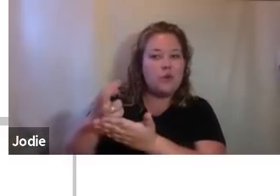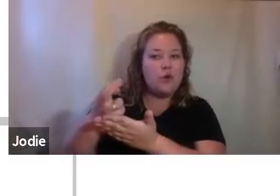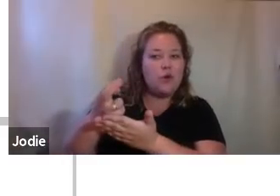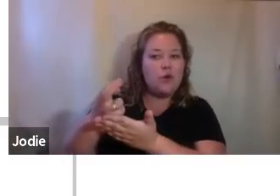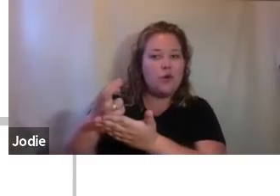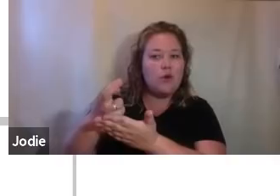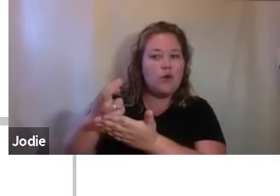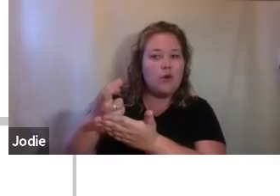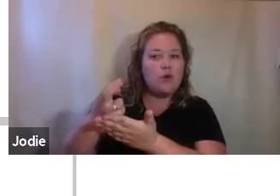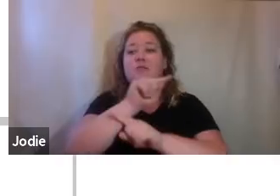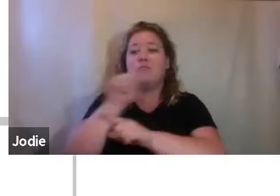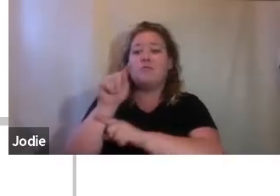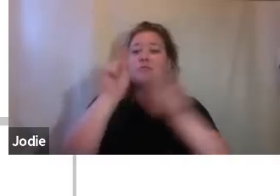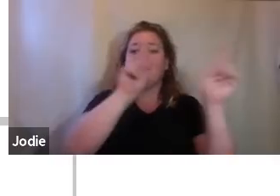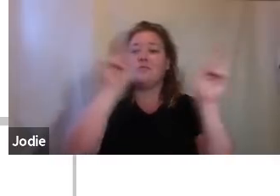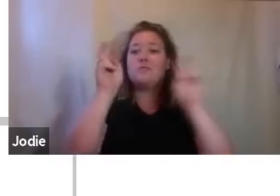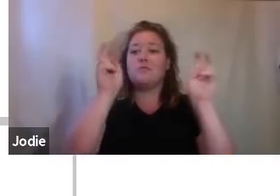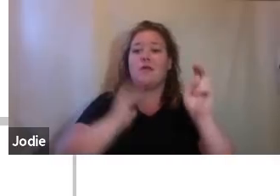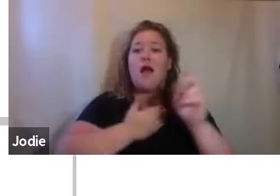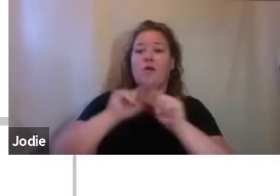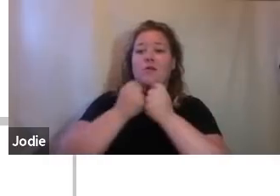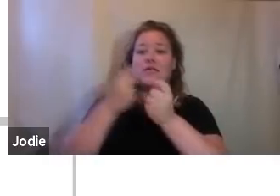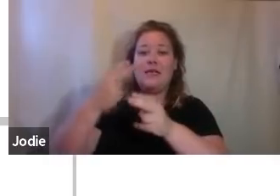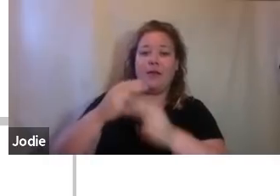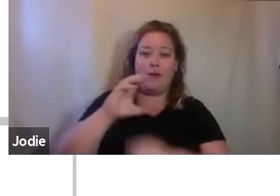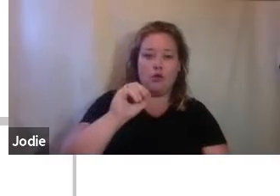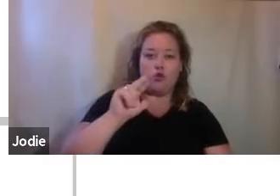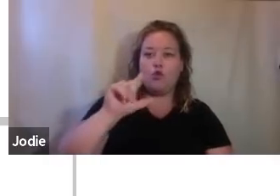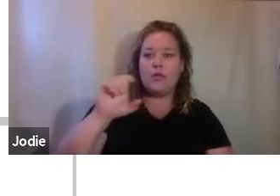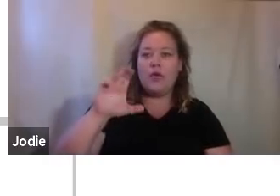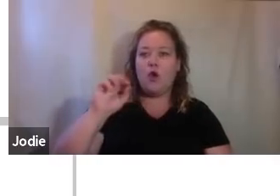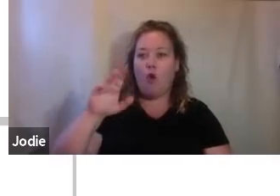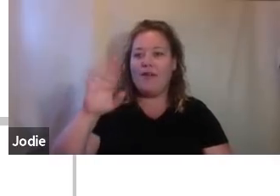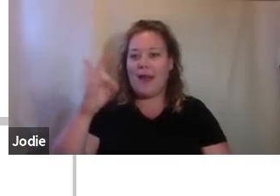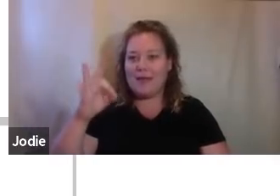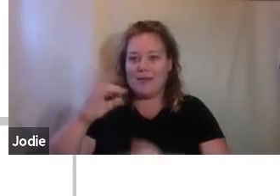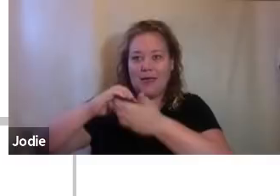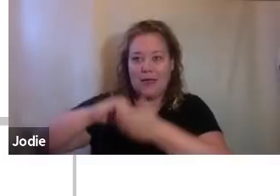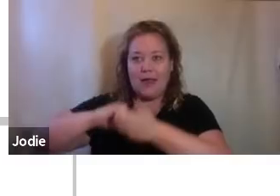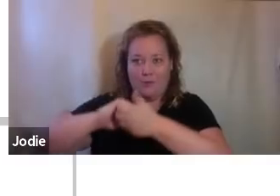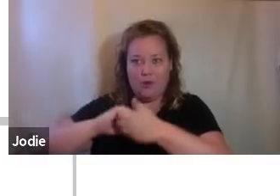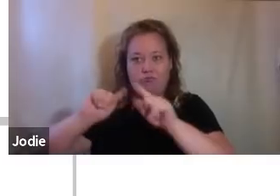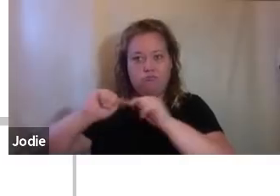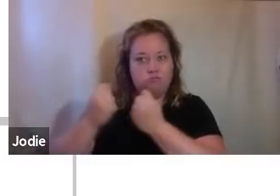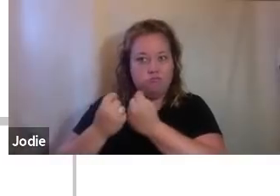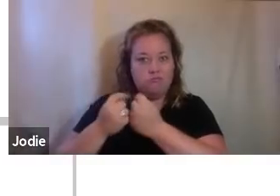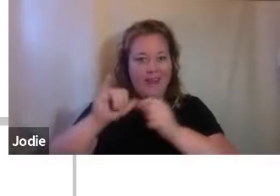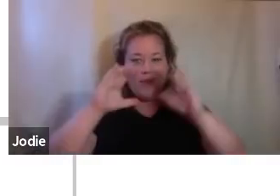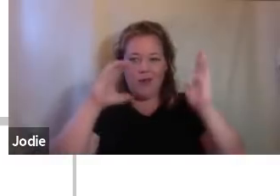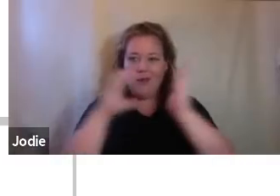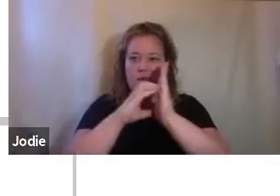of the collaborative, Cooley COVID-19 Collaborative, and a description essentially of the collaborative.